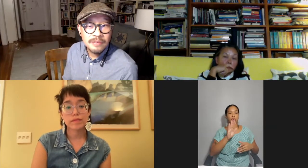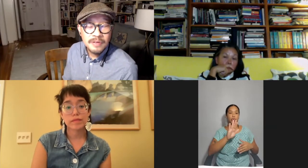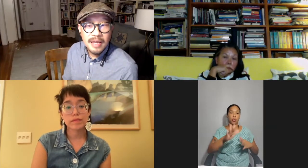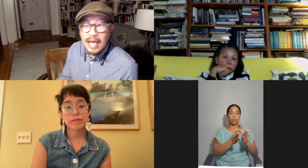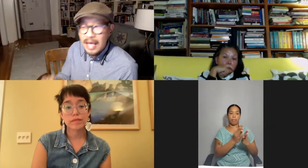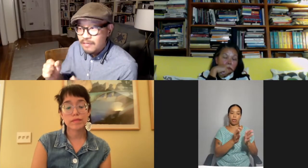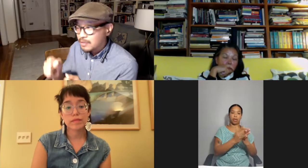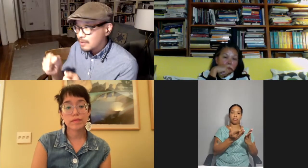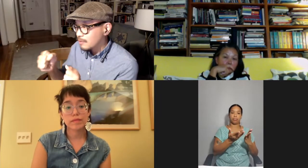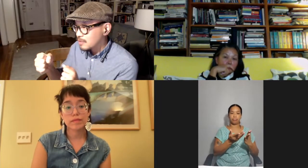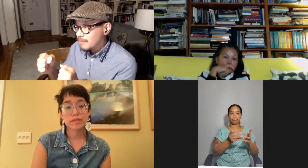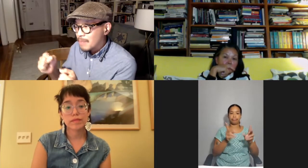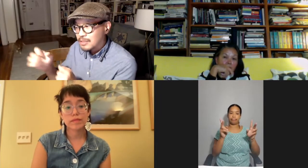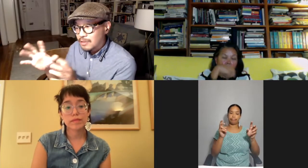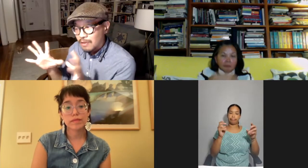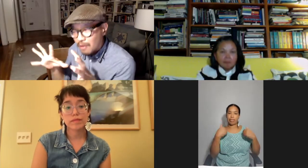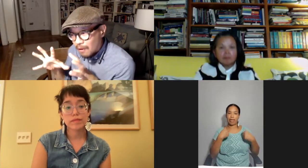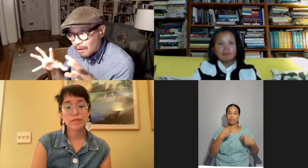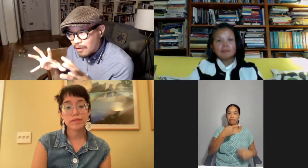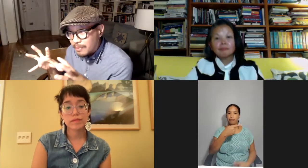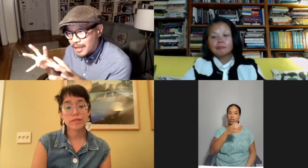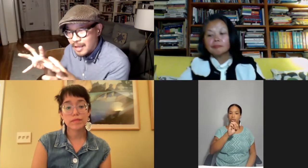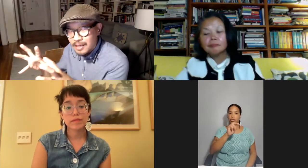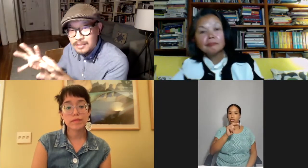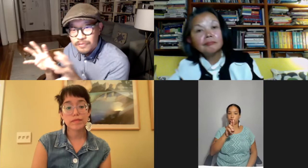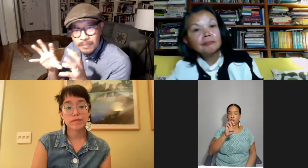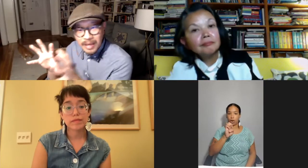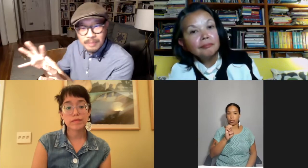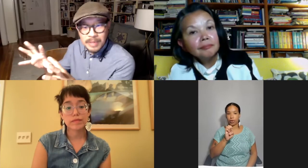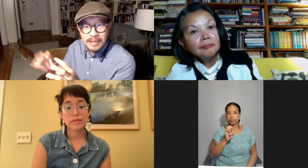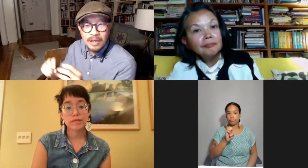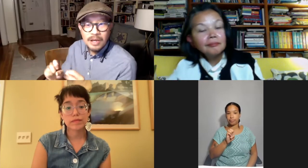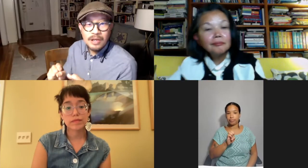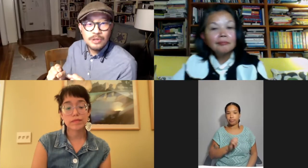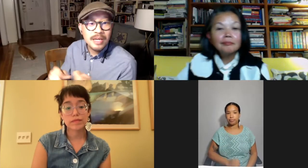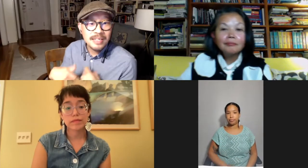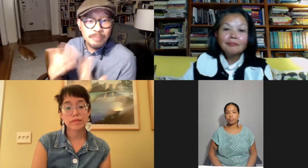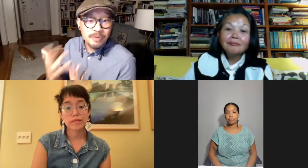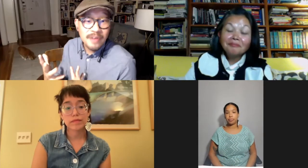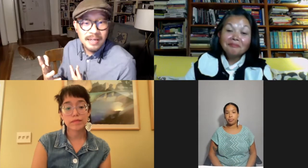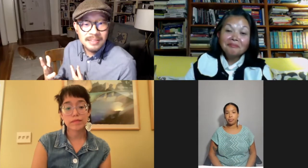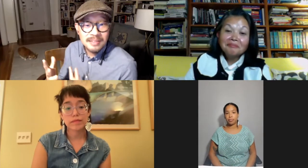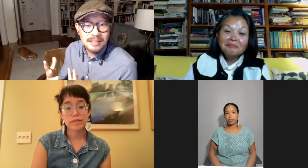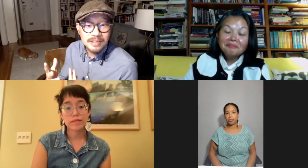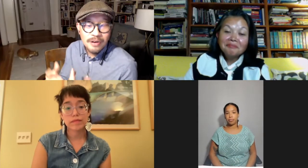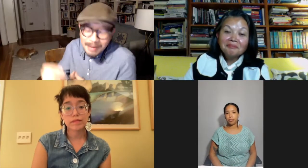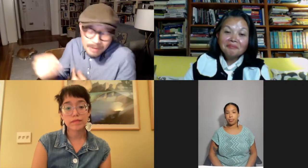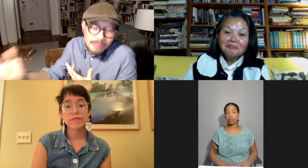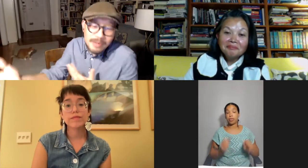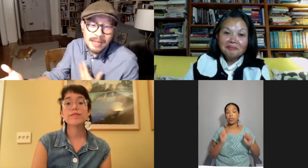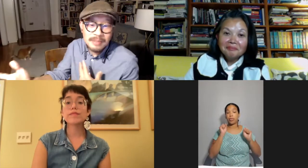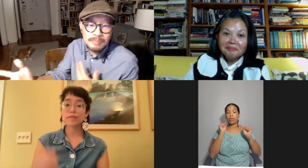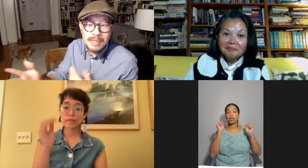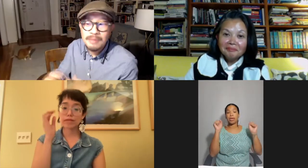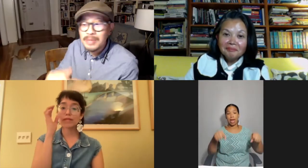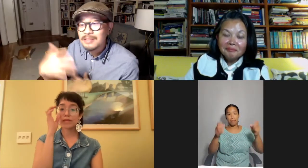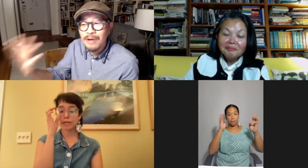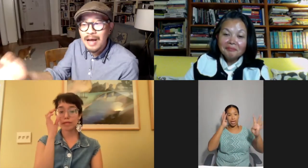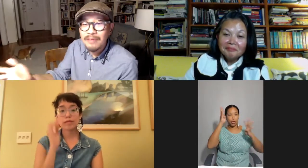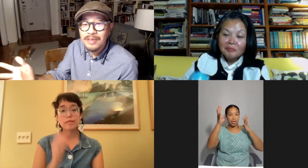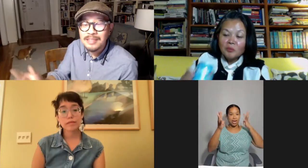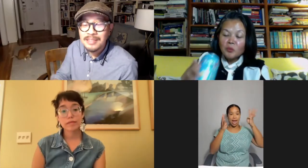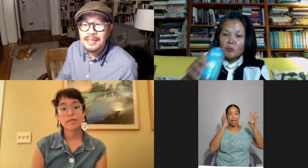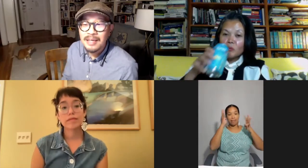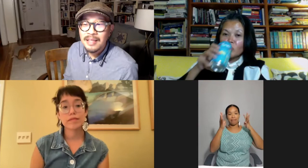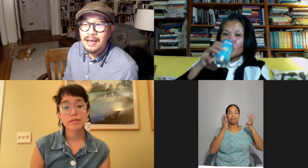instead of having to muscle all the mechanics from A to B, you get to improvise. You go, I know I'm going to get to B. B is